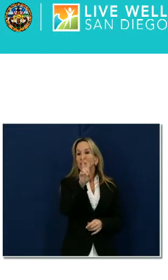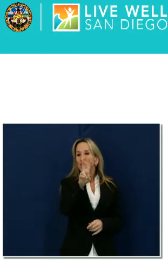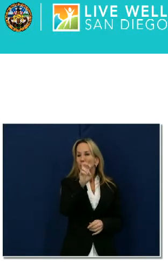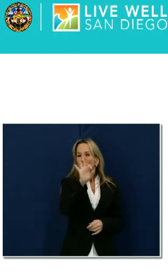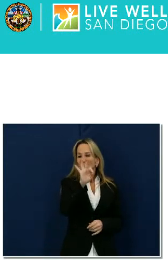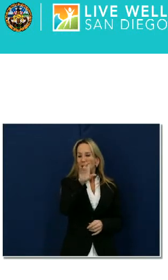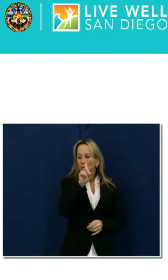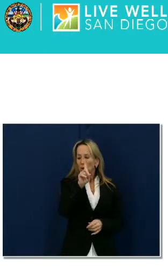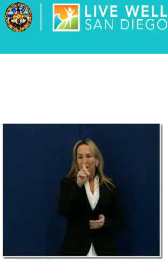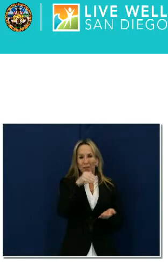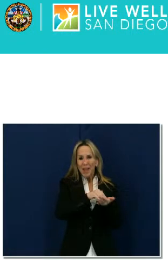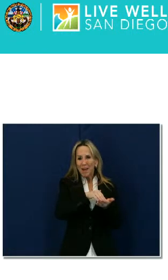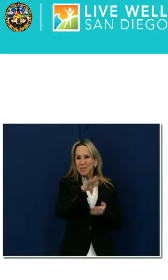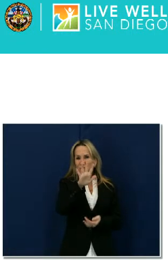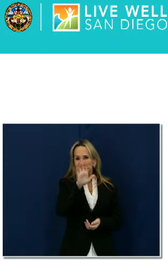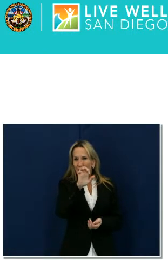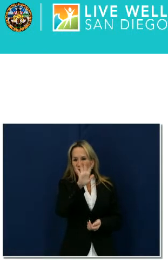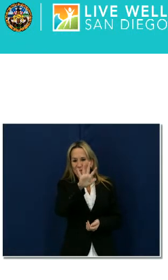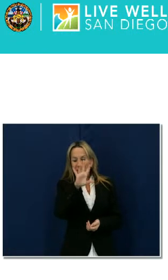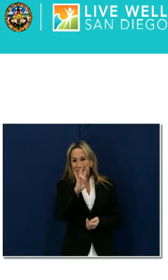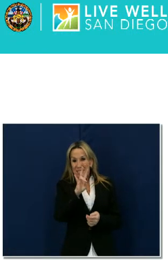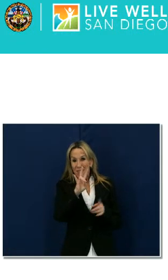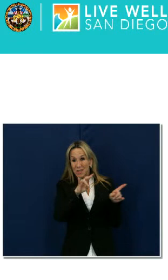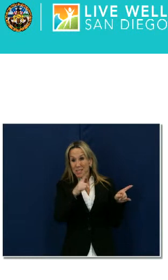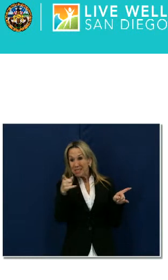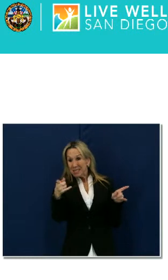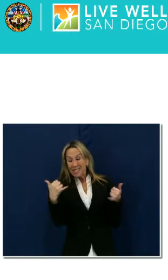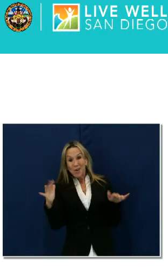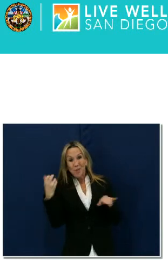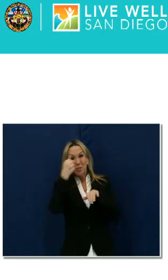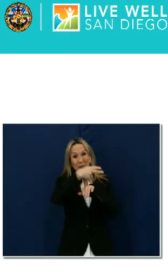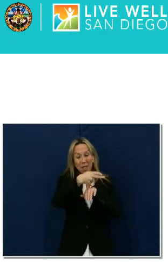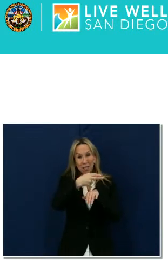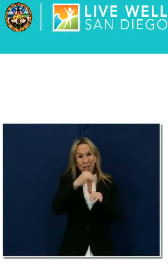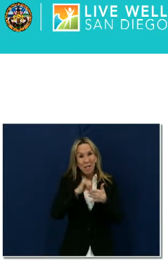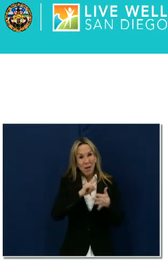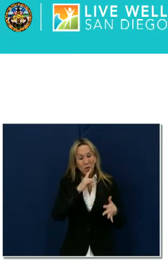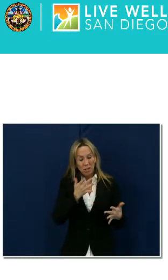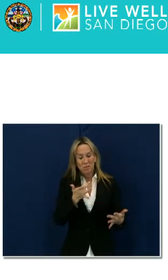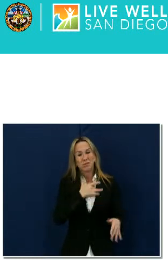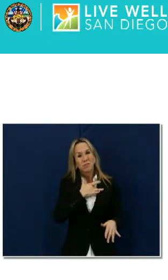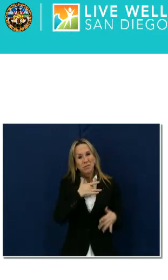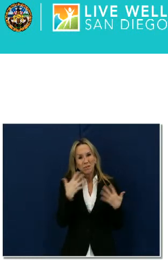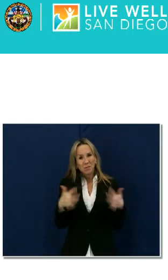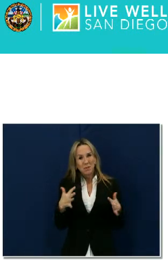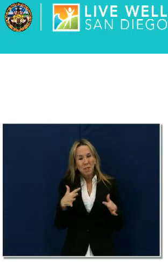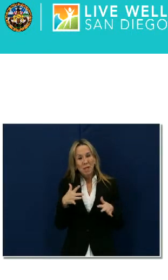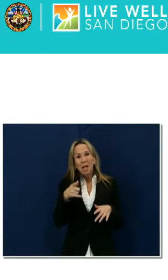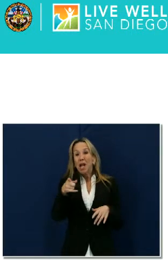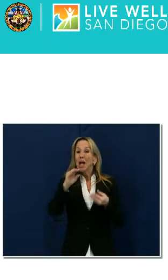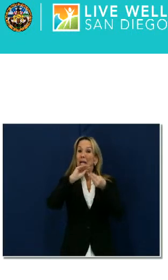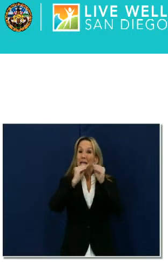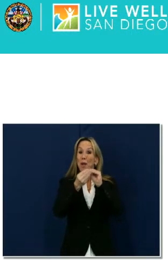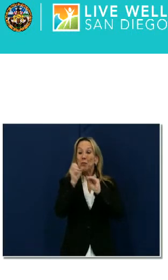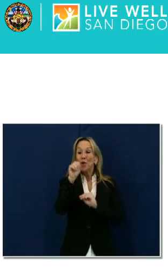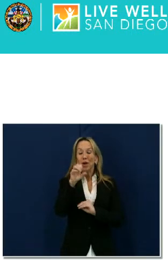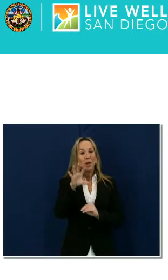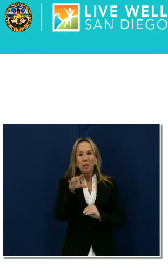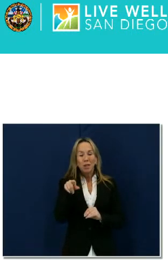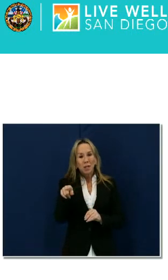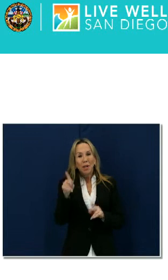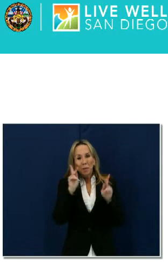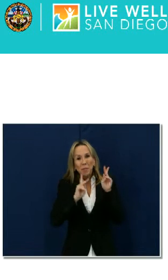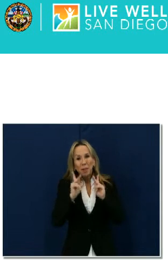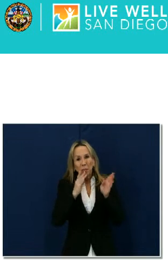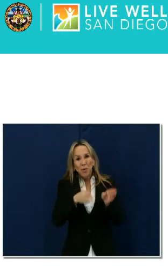291,557. This is disheartening news. These are not just numbers, they are people. And they are someone's